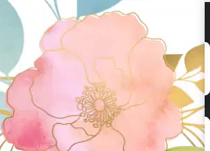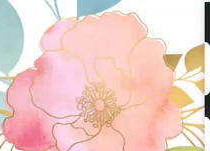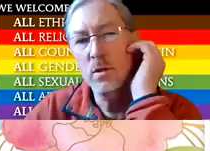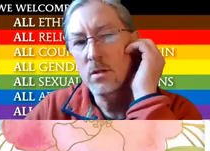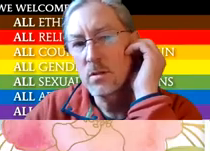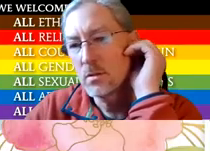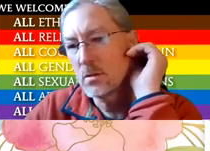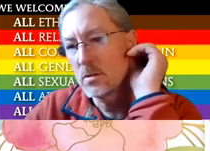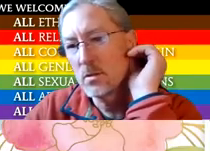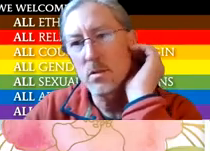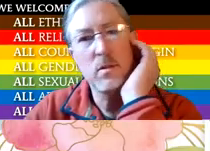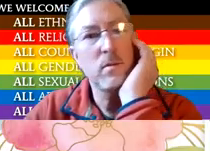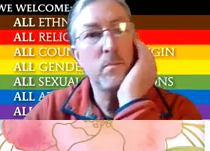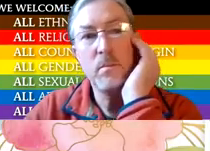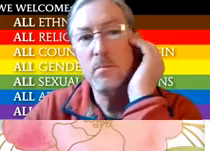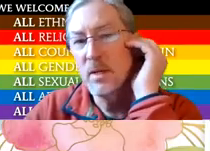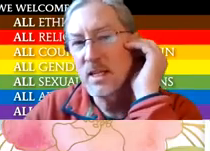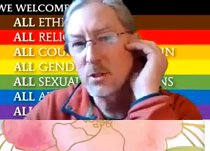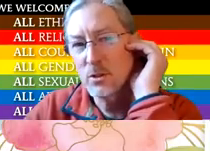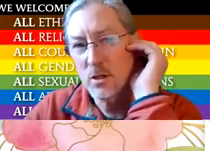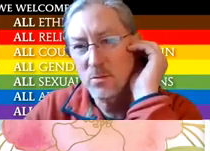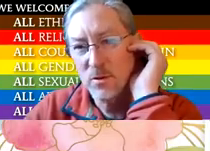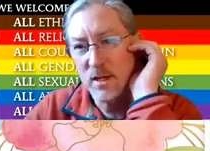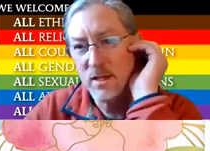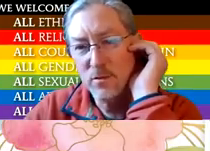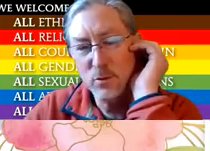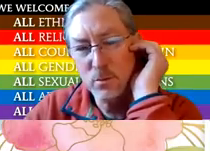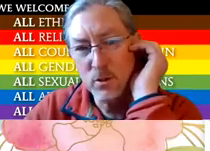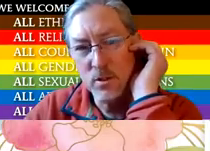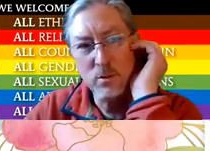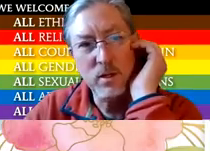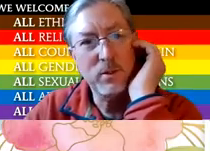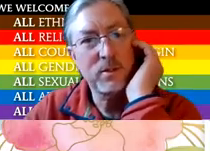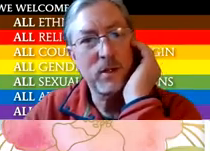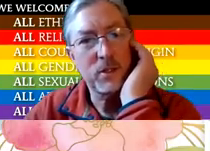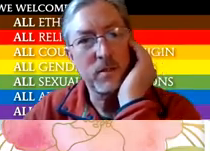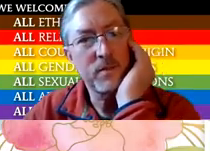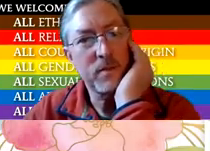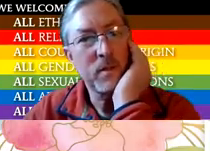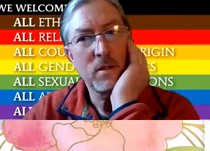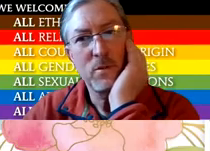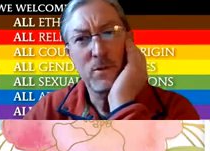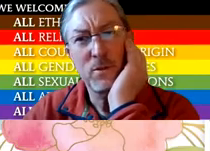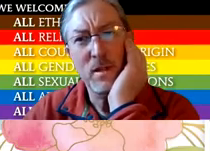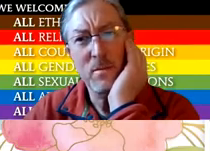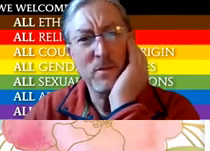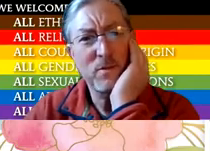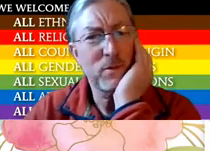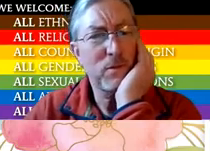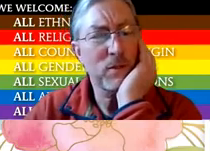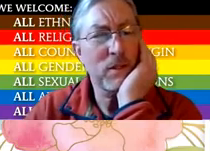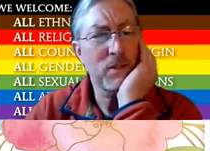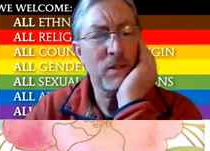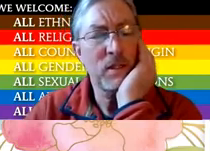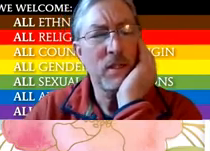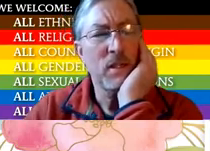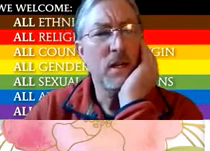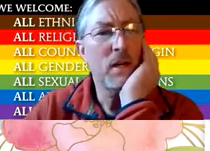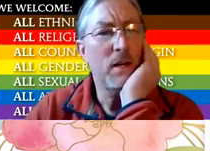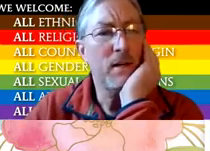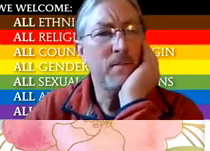Hmm. My parents. Yeah, John? Many years ago, before any of you were born, when I went to Russia, which was, I think, my first foreign